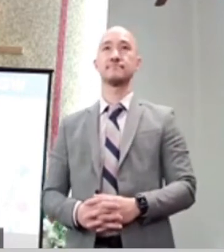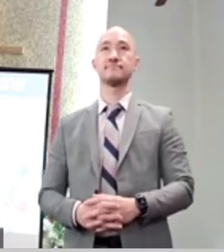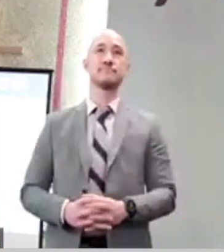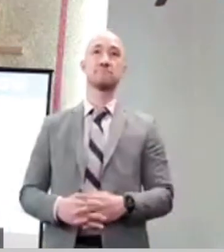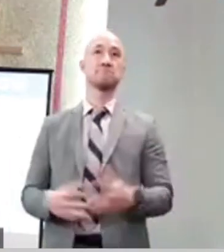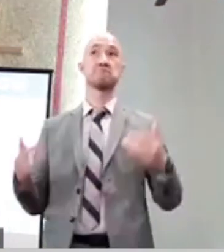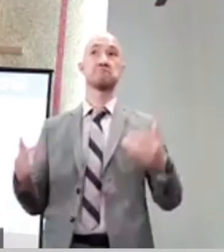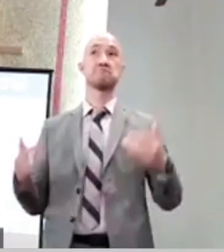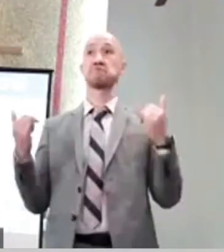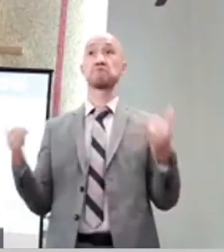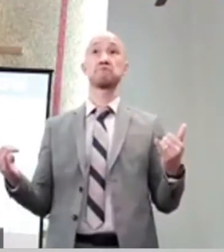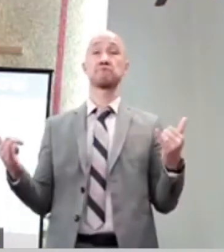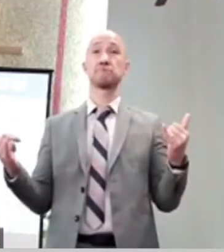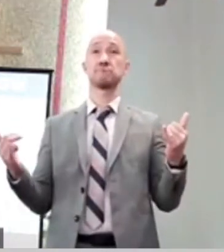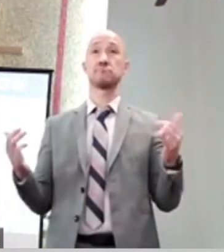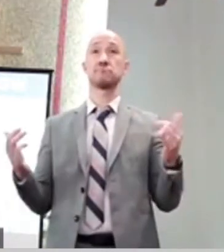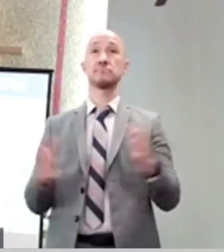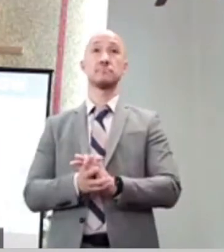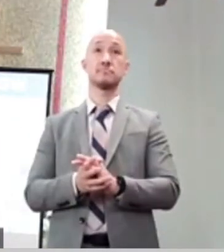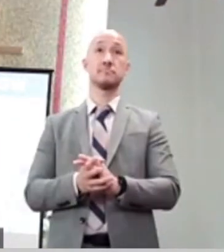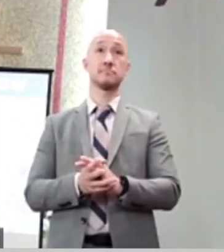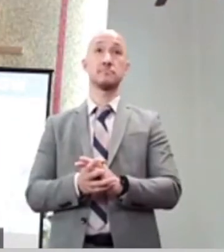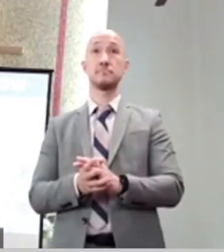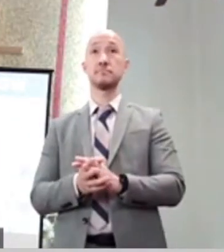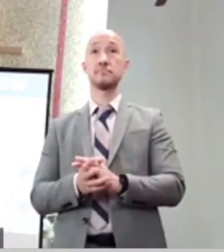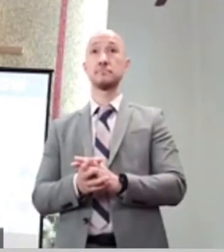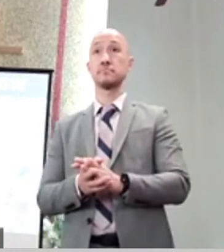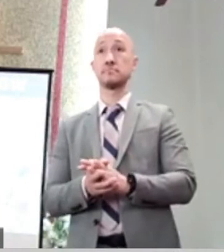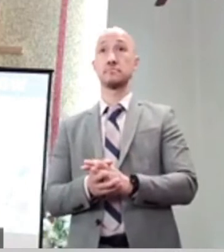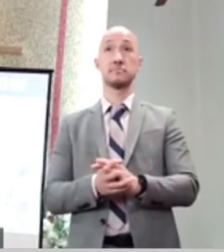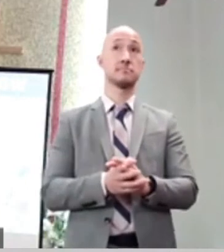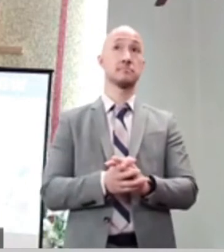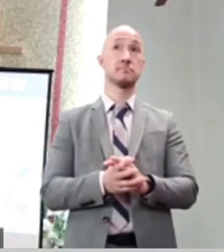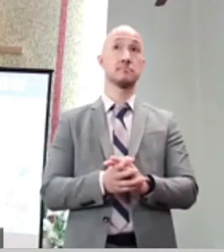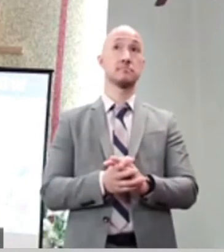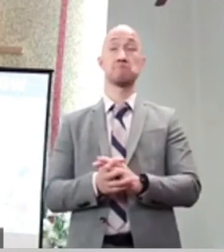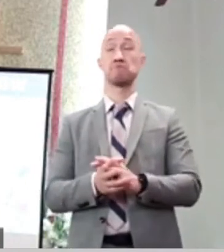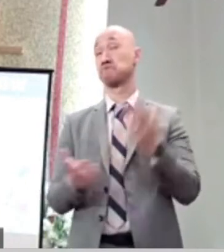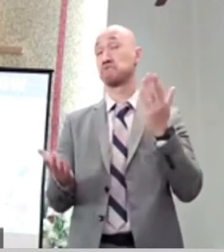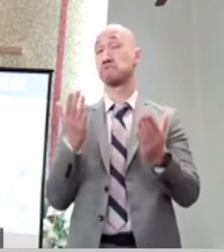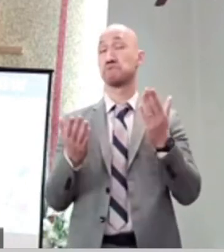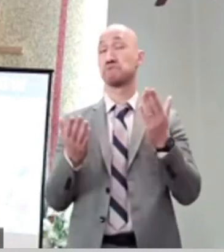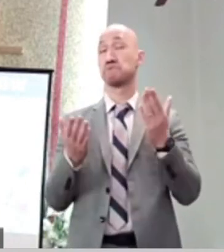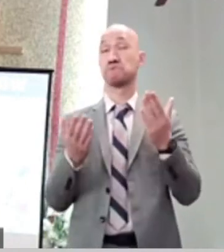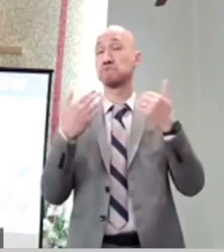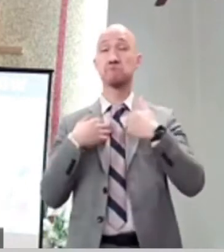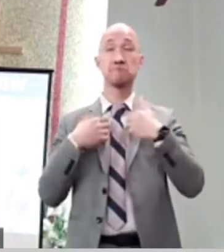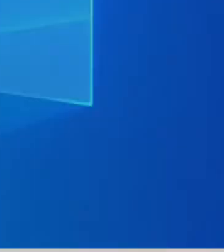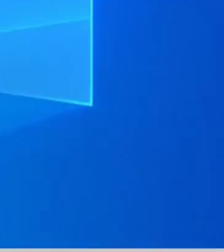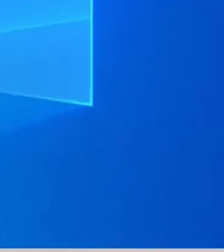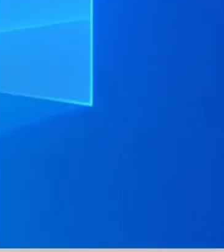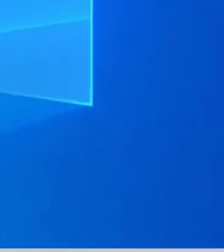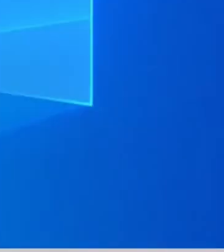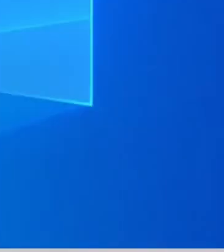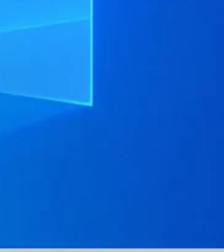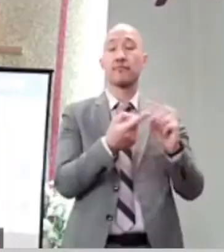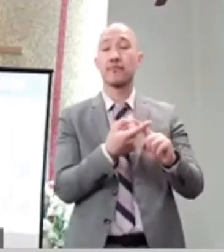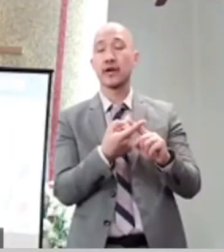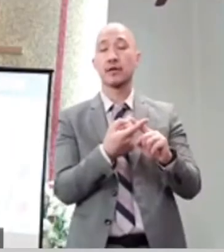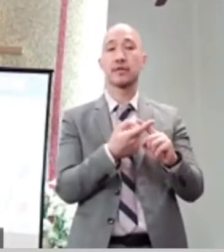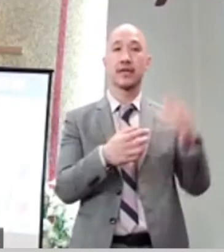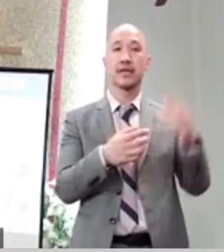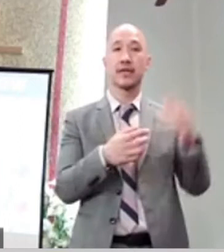our world today, right? Sometimes we may have a family member whom we know is sick, whether it's physically, emotionally, mentally,